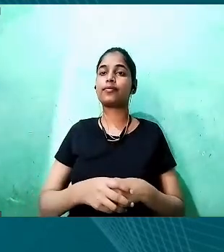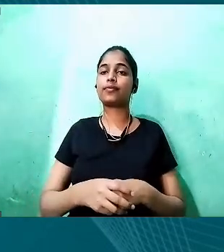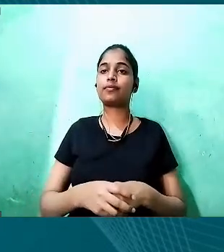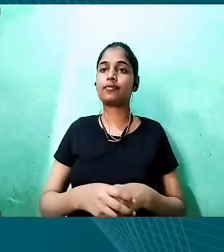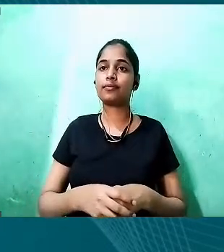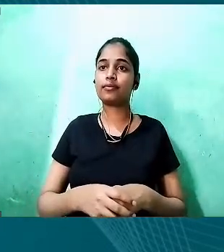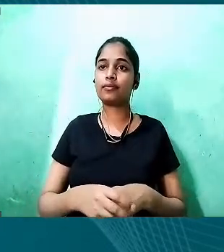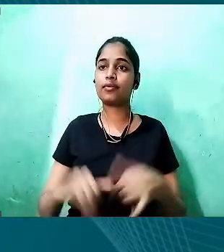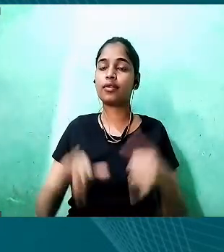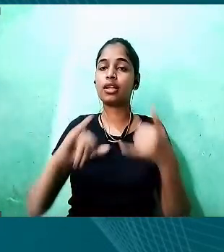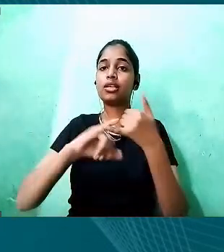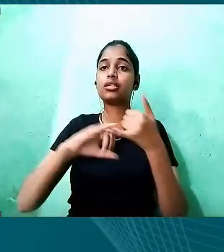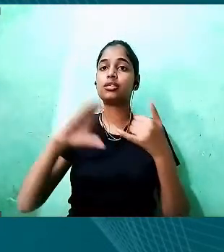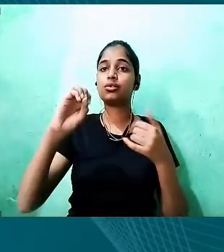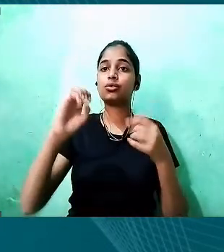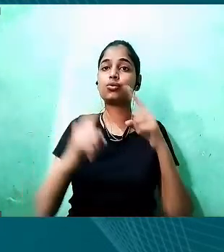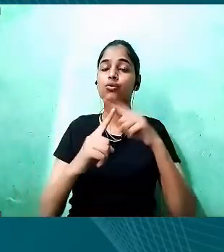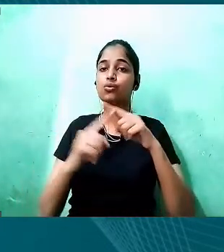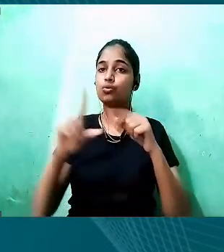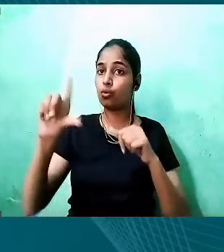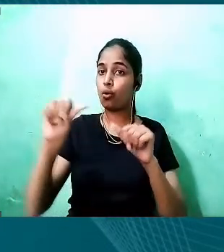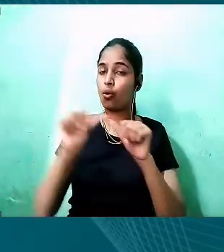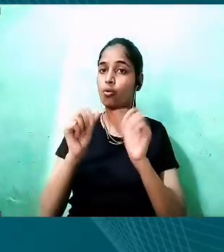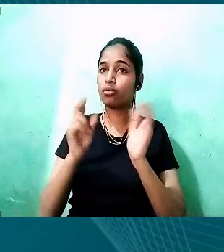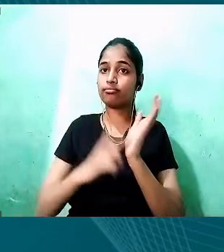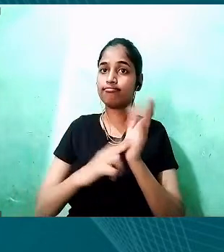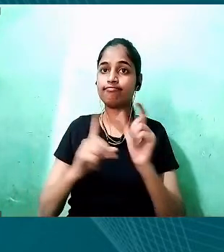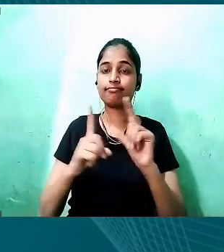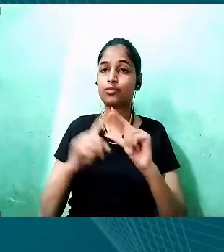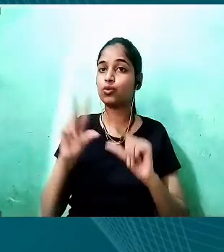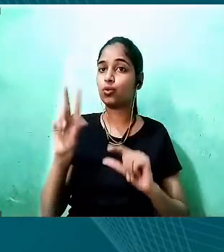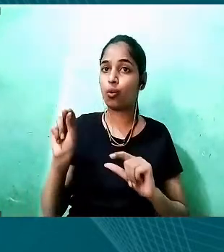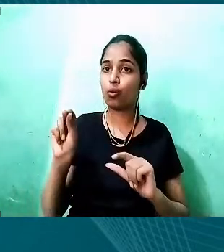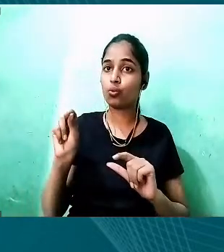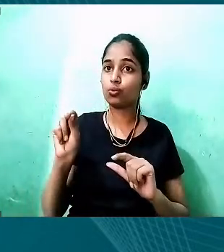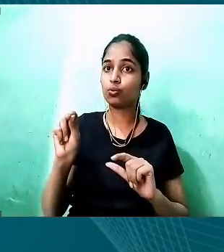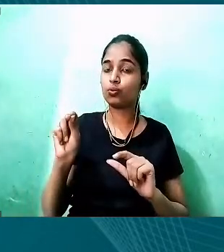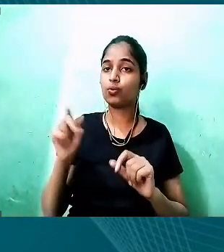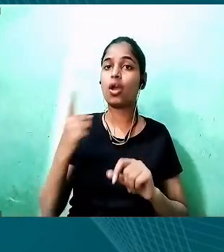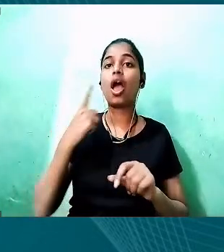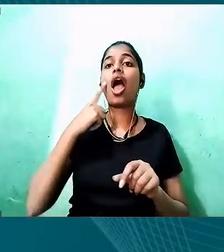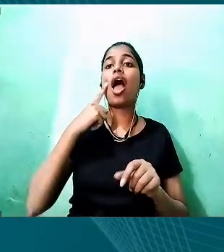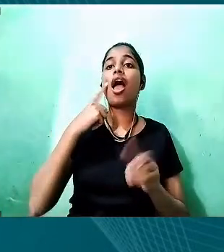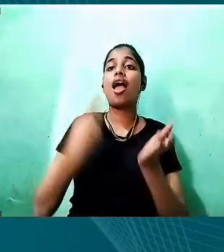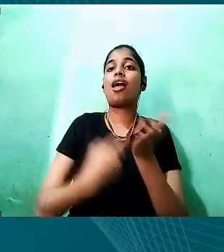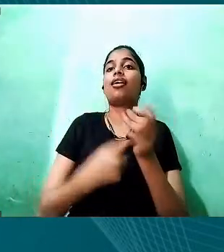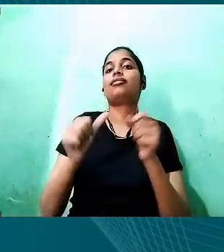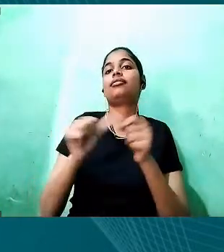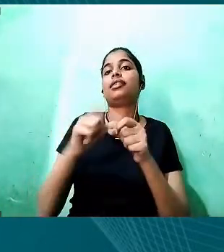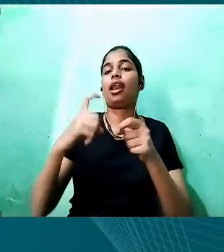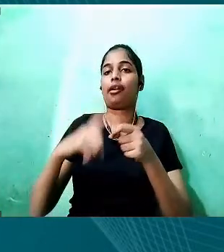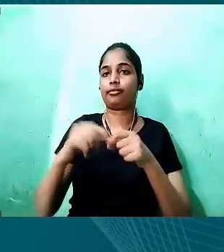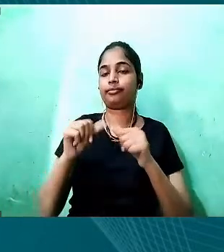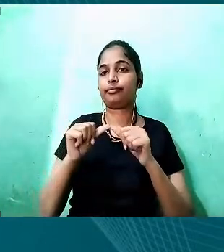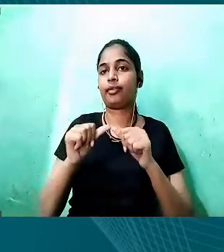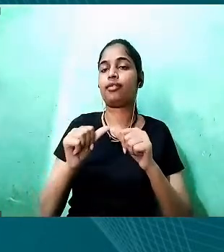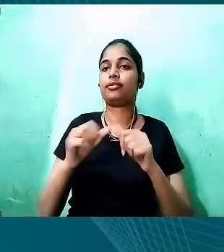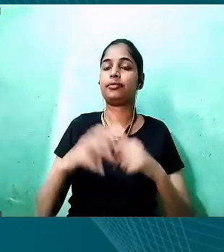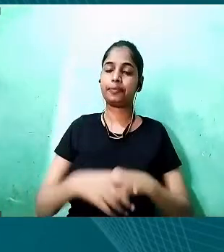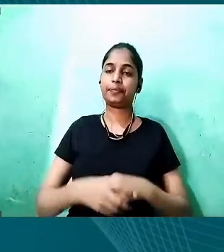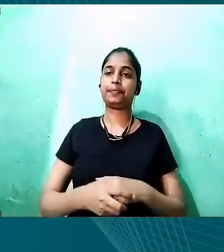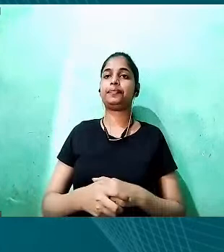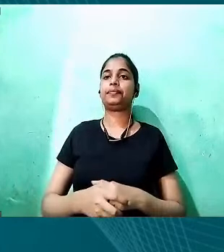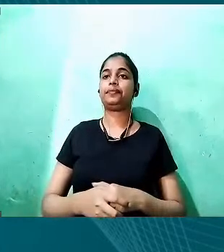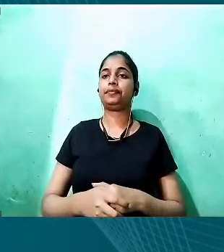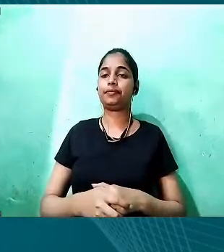Scotland. He goes to Iraq, he buys Miibil there. So, we have a Miibil here. Okay.